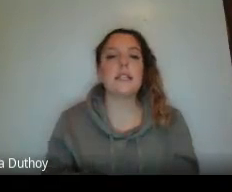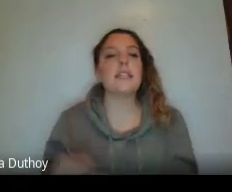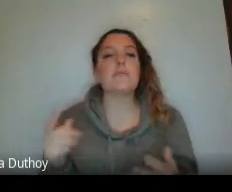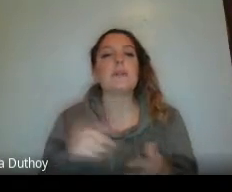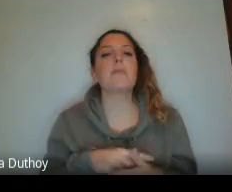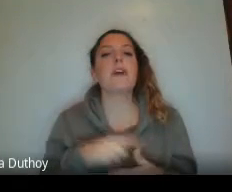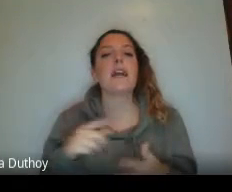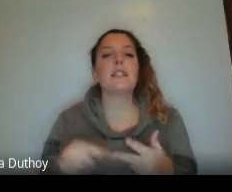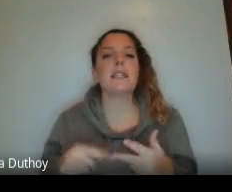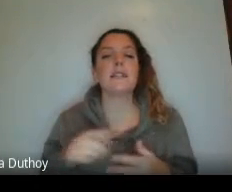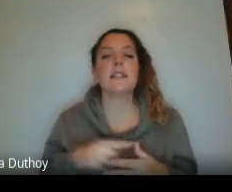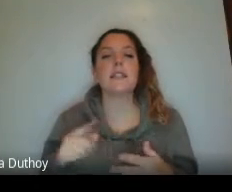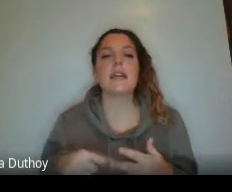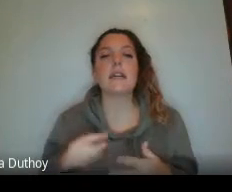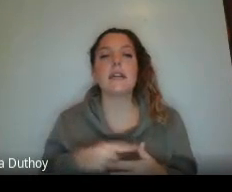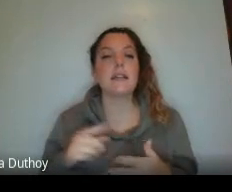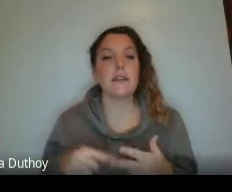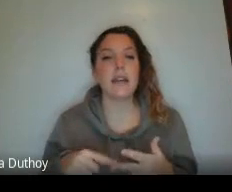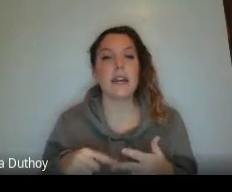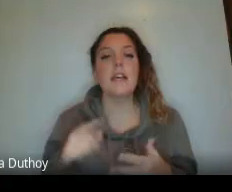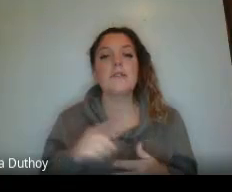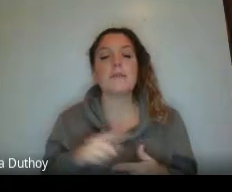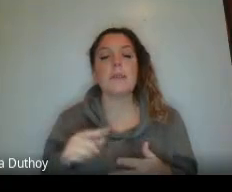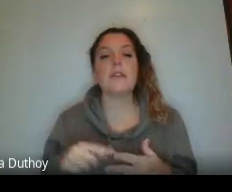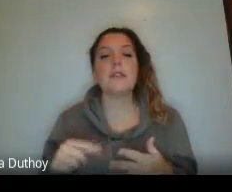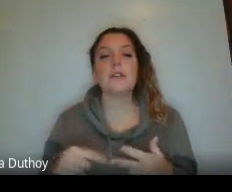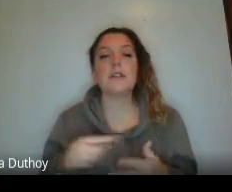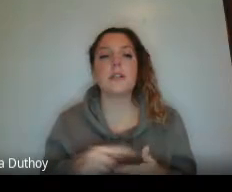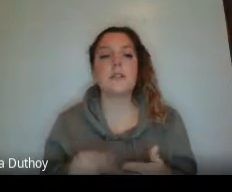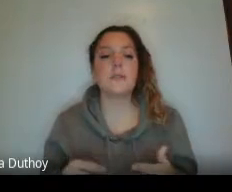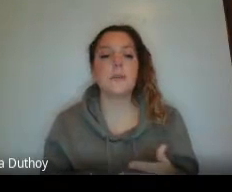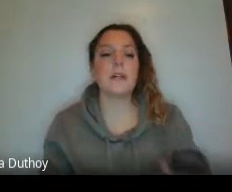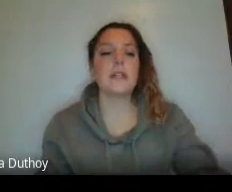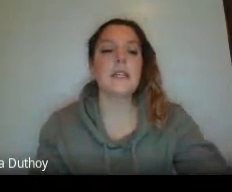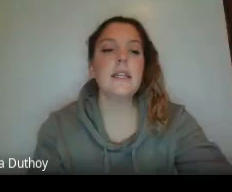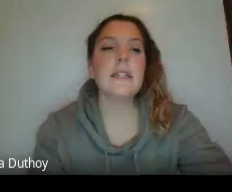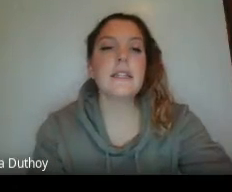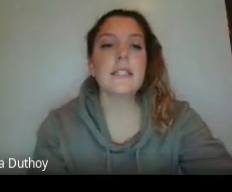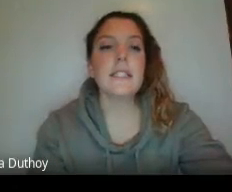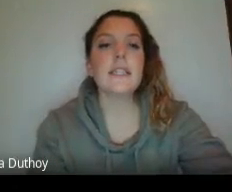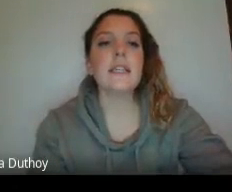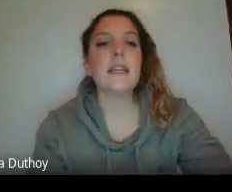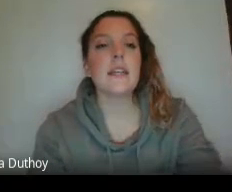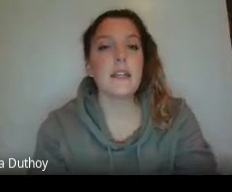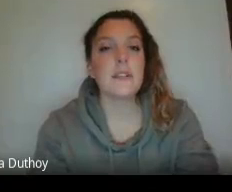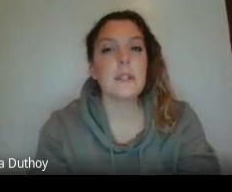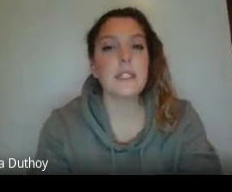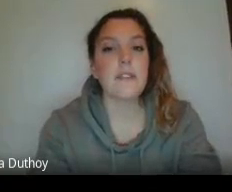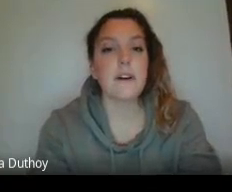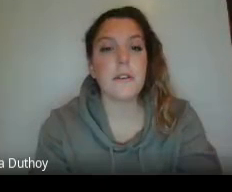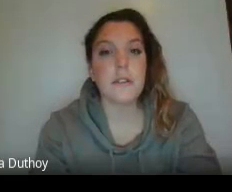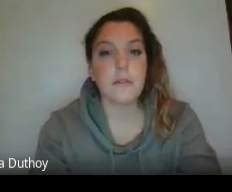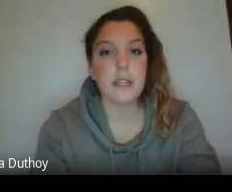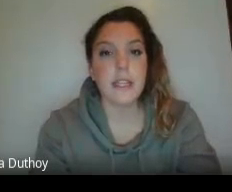see this and we're practicing listing. Okay? So make sure you are listing. You need